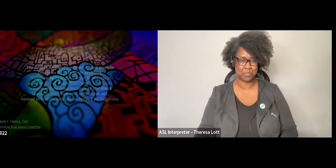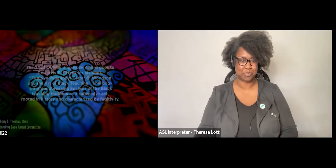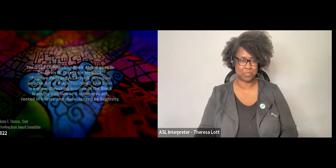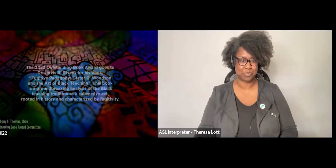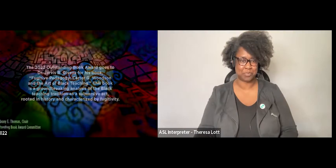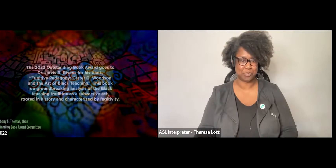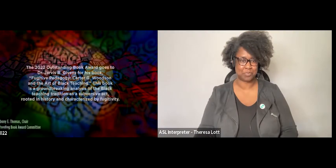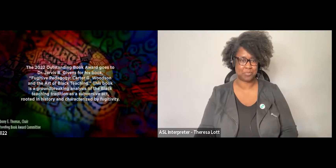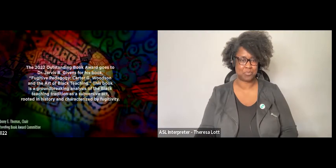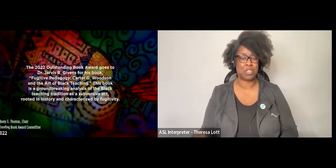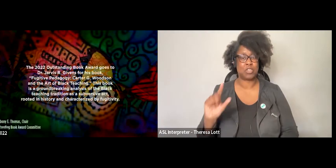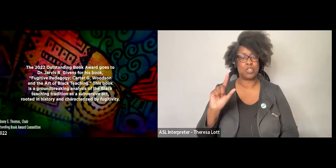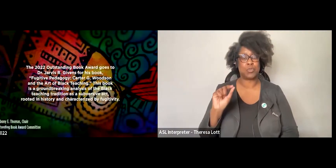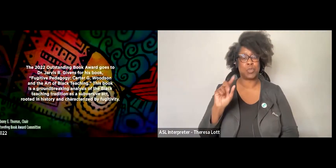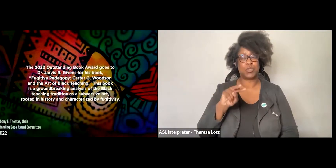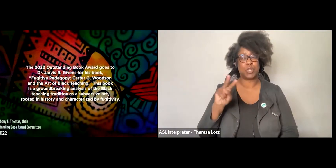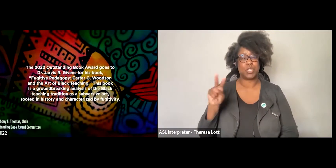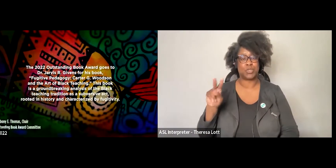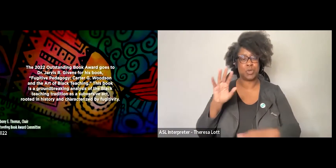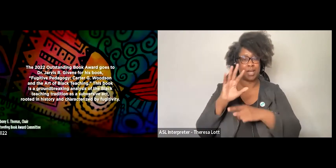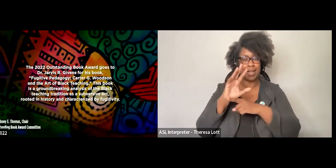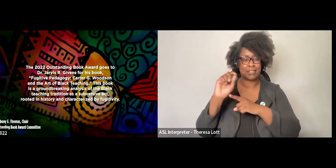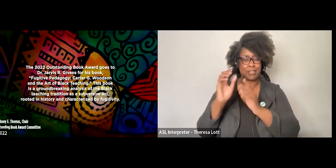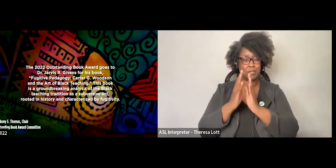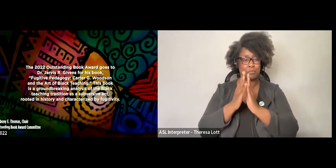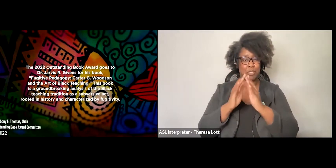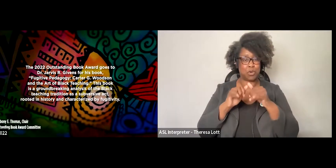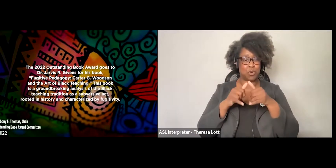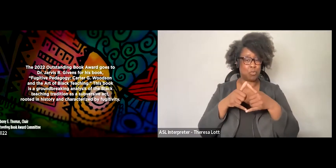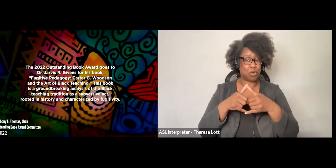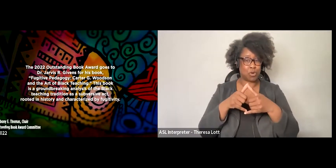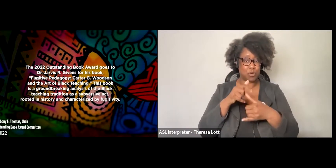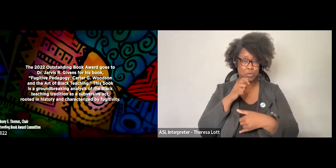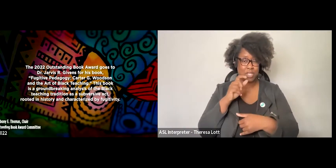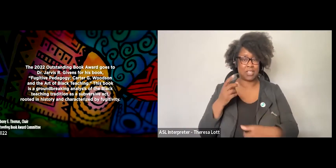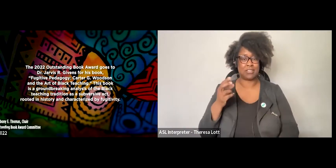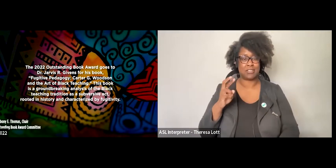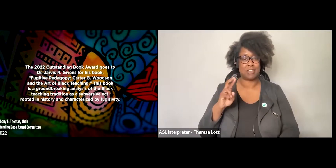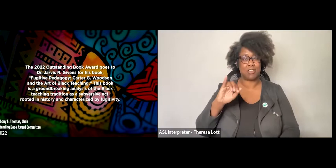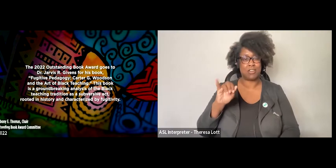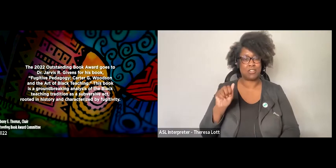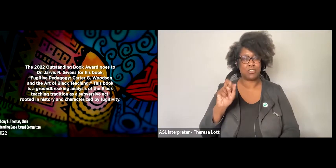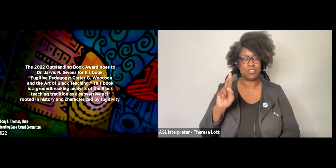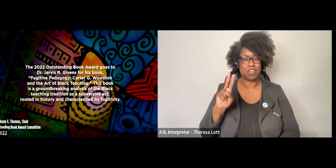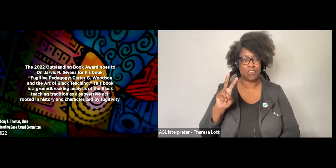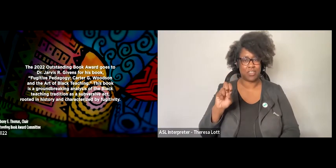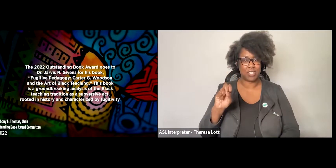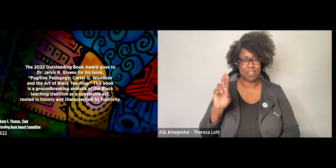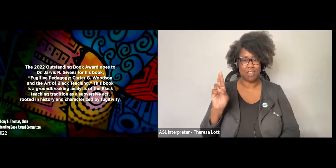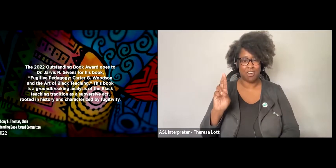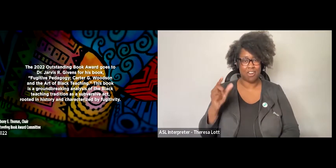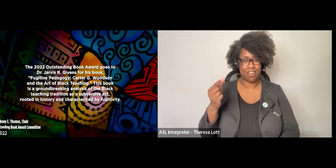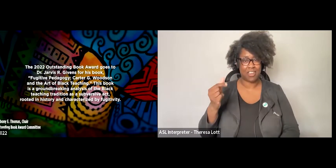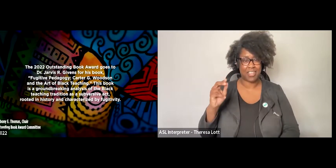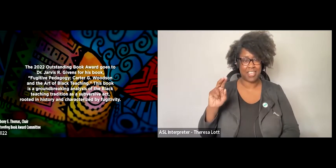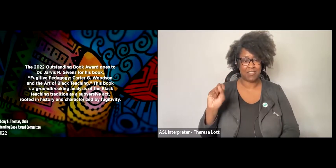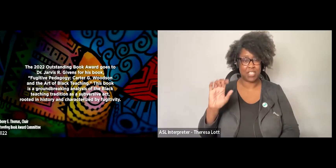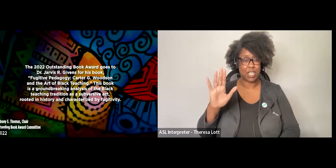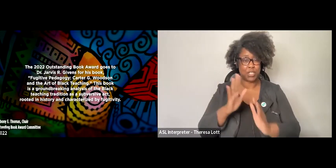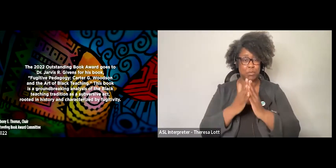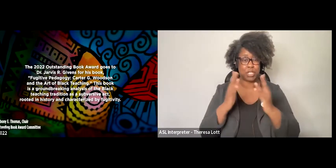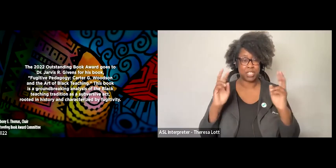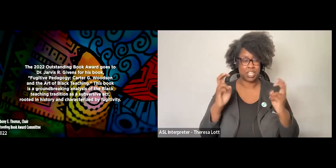The 2022 Outstanding Book Award goes to Dr. Jarvis R. Givens for his book Fugitive